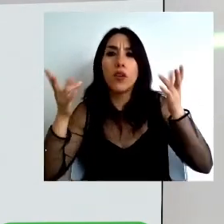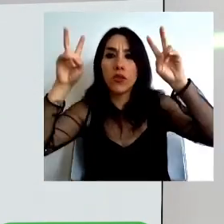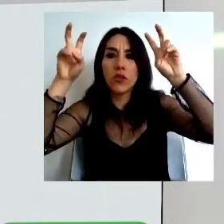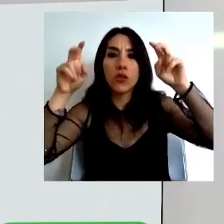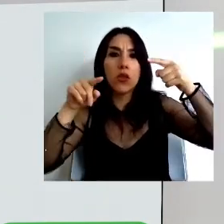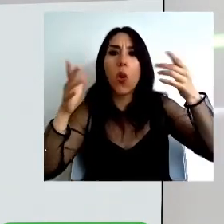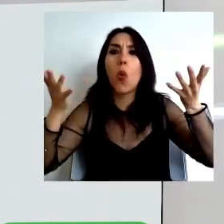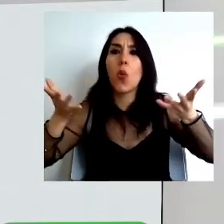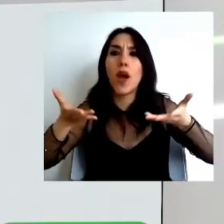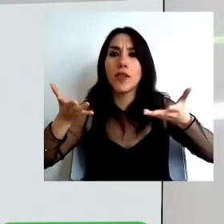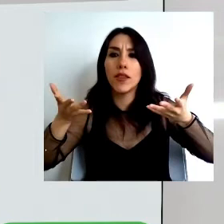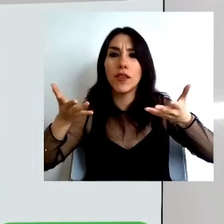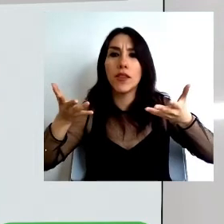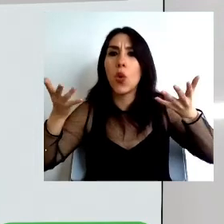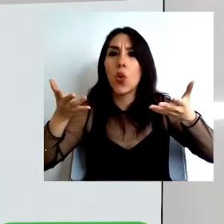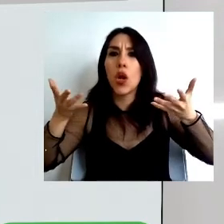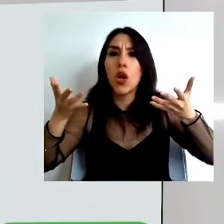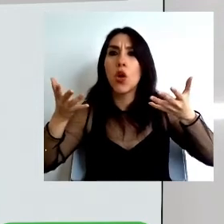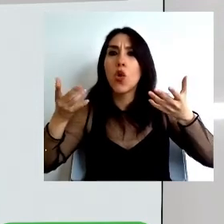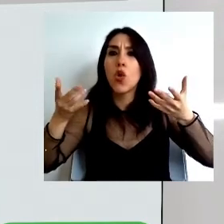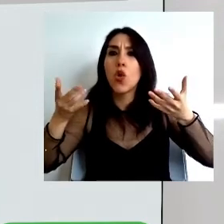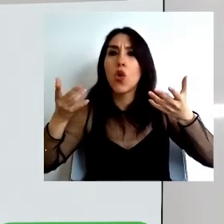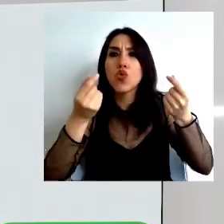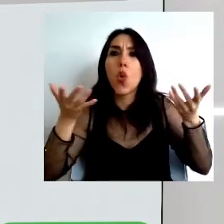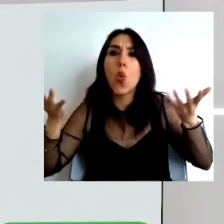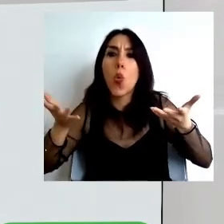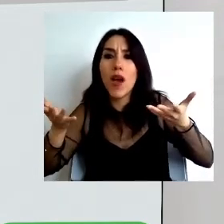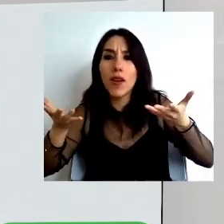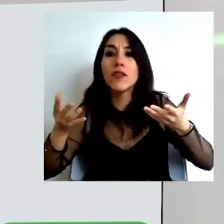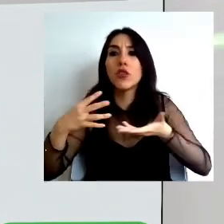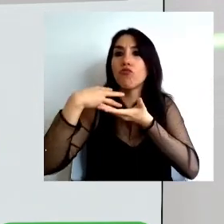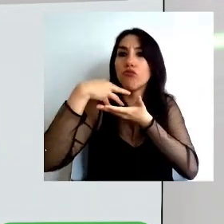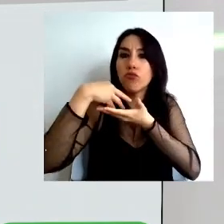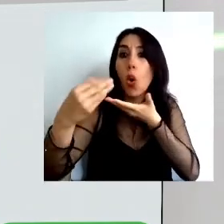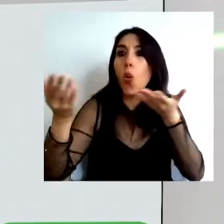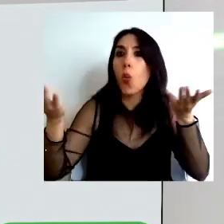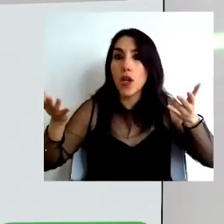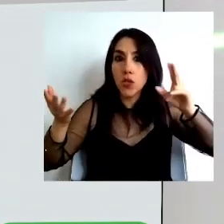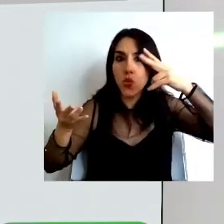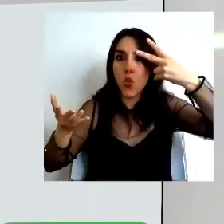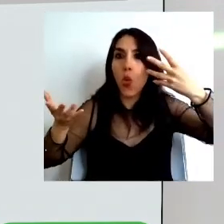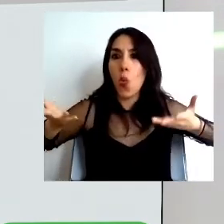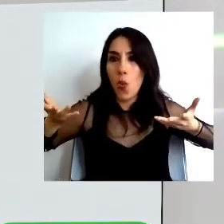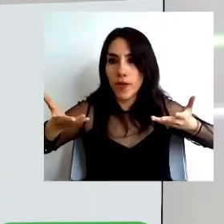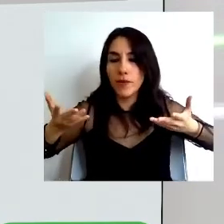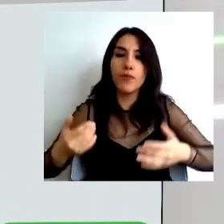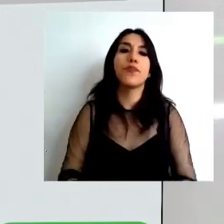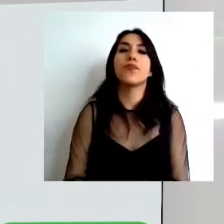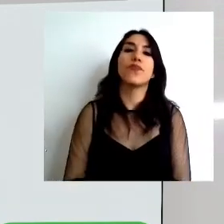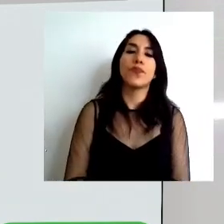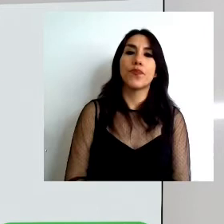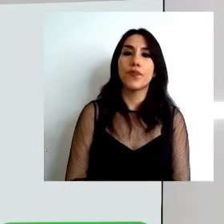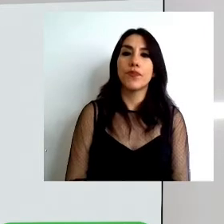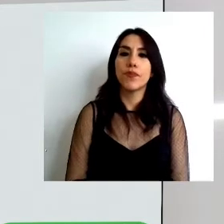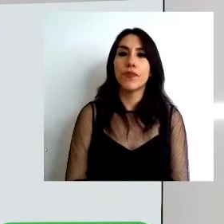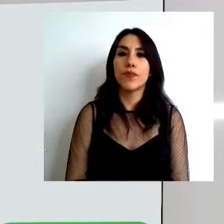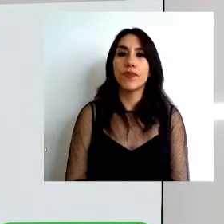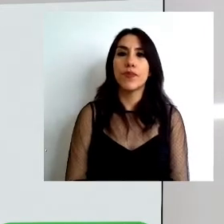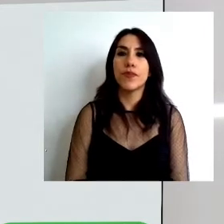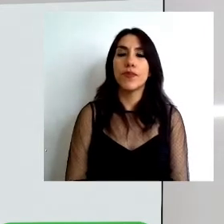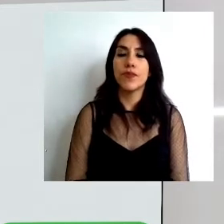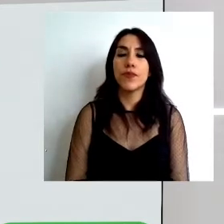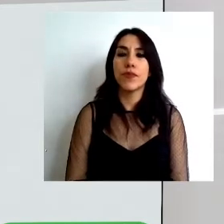The key point also there is make sure you are ready before you embark on a scaling